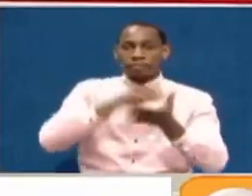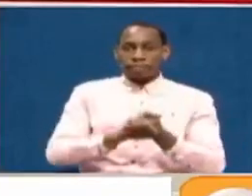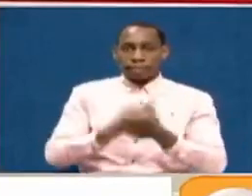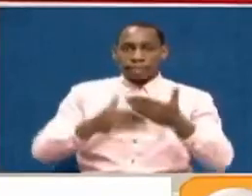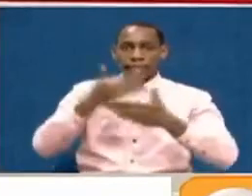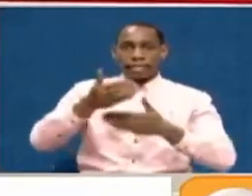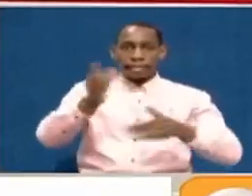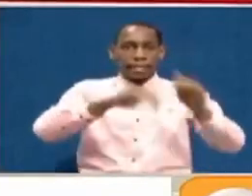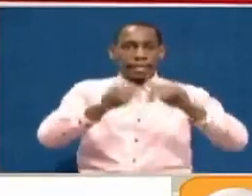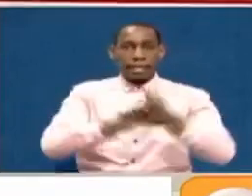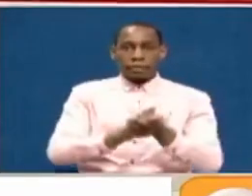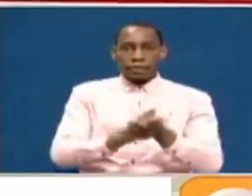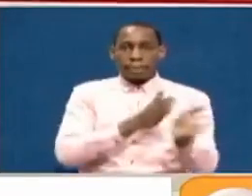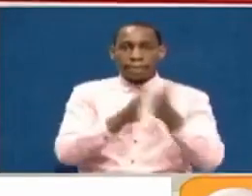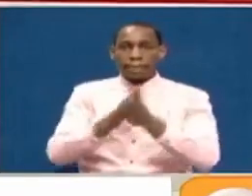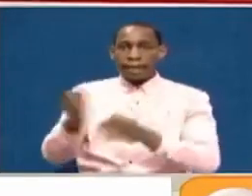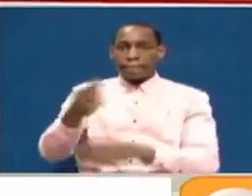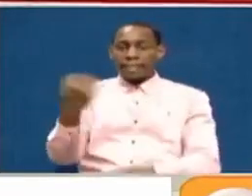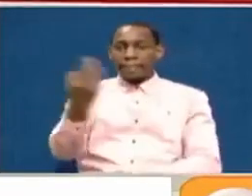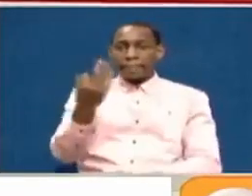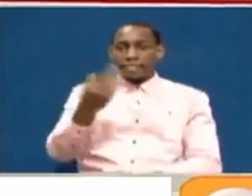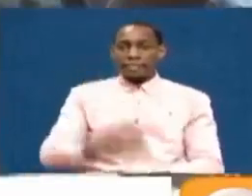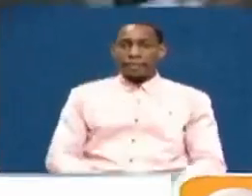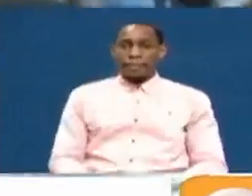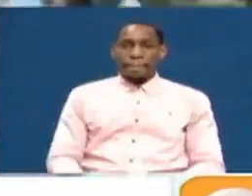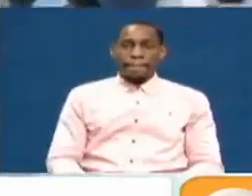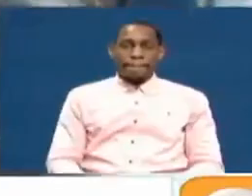upcoming by-election set for March.